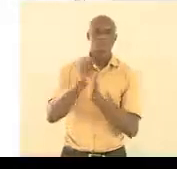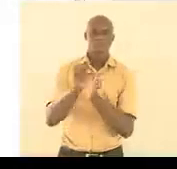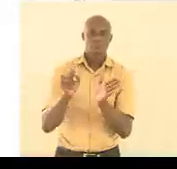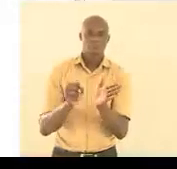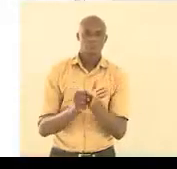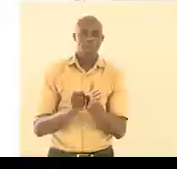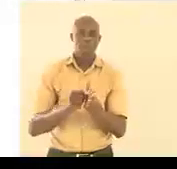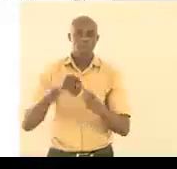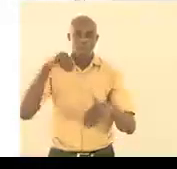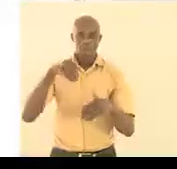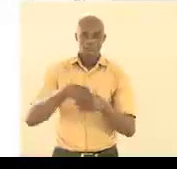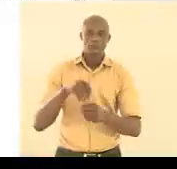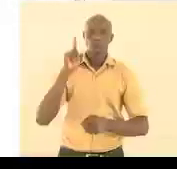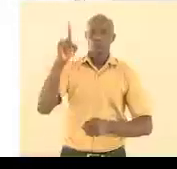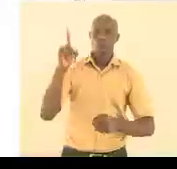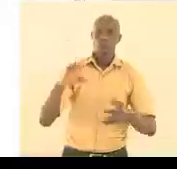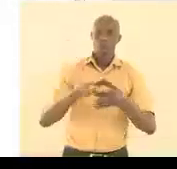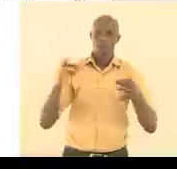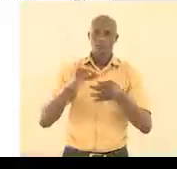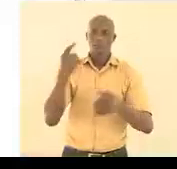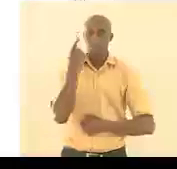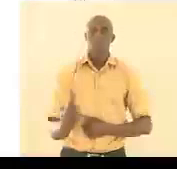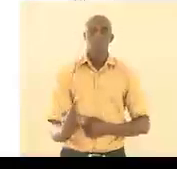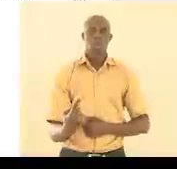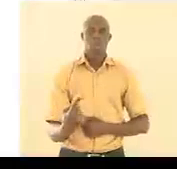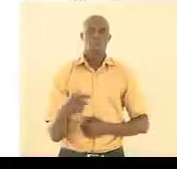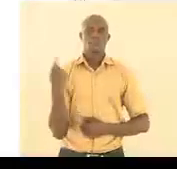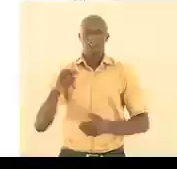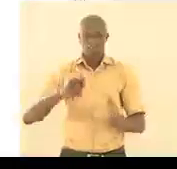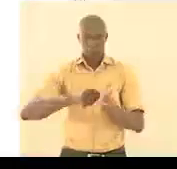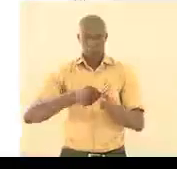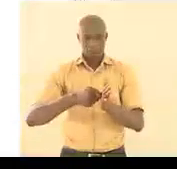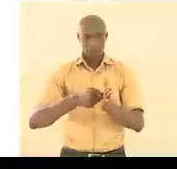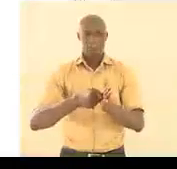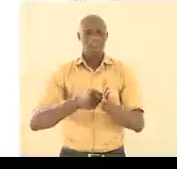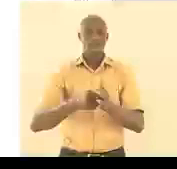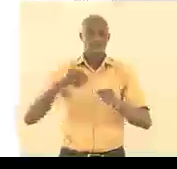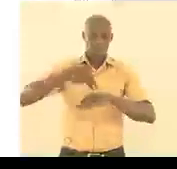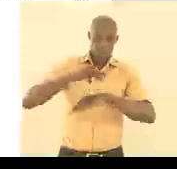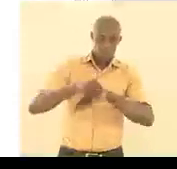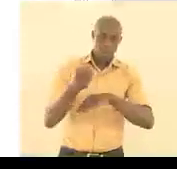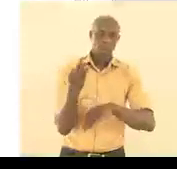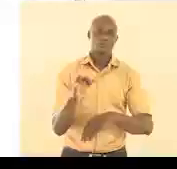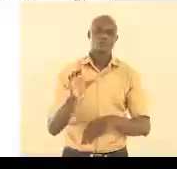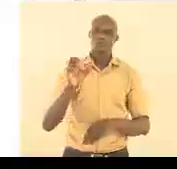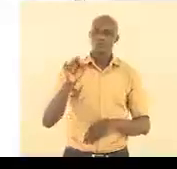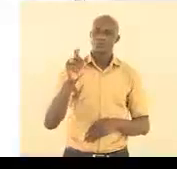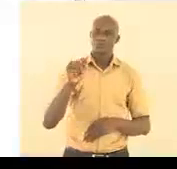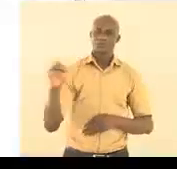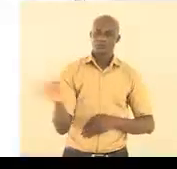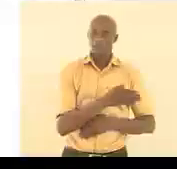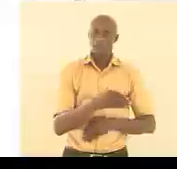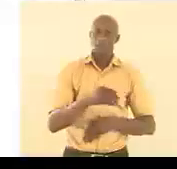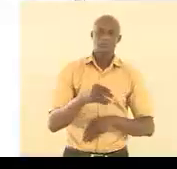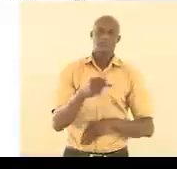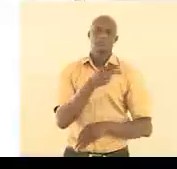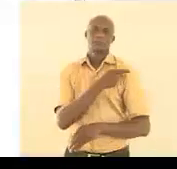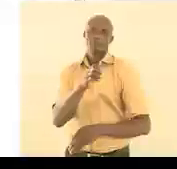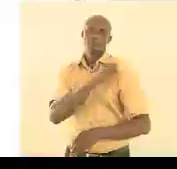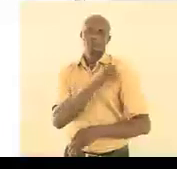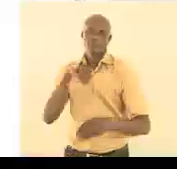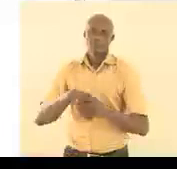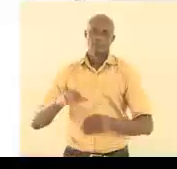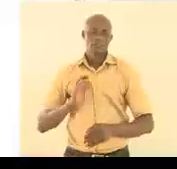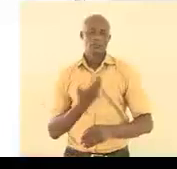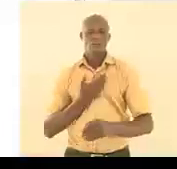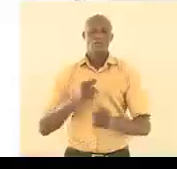State in one sentence only the key message of St. Peter in our first